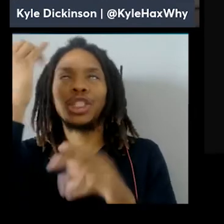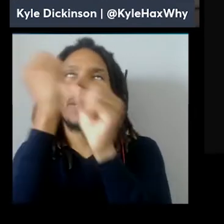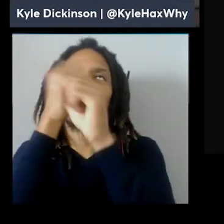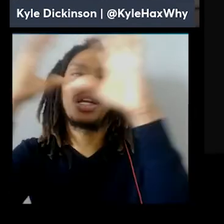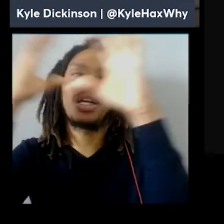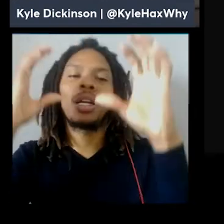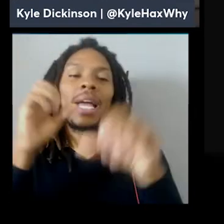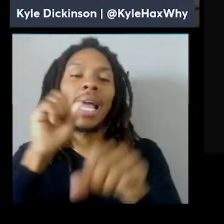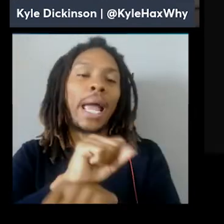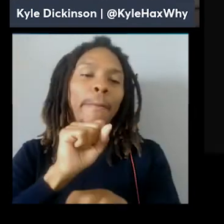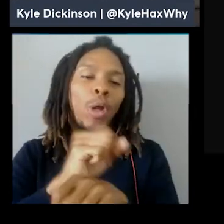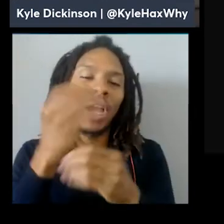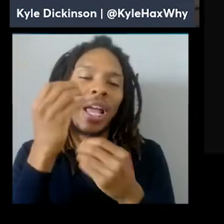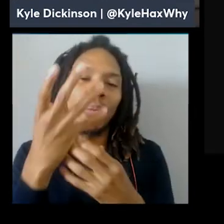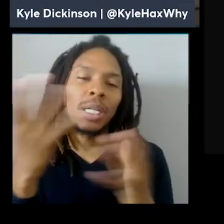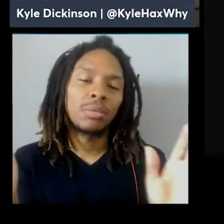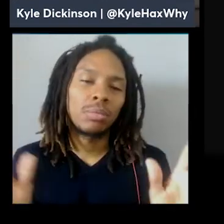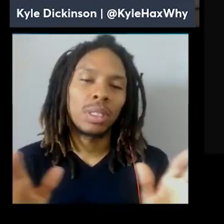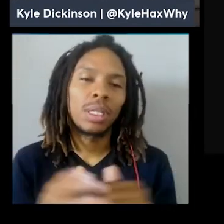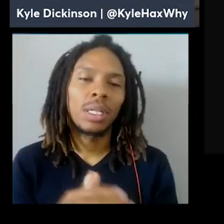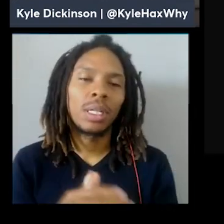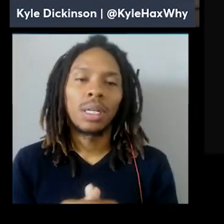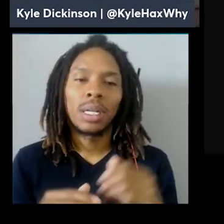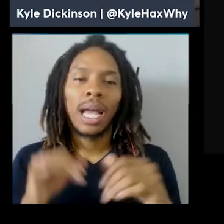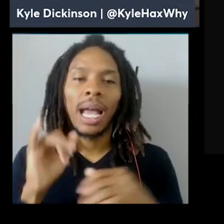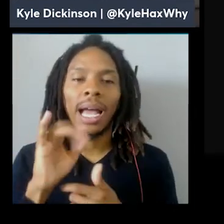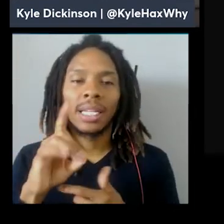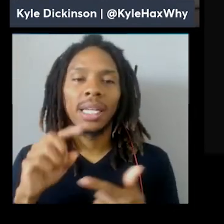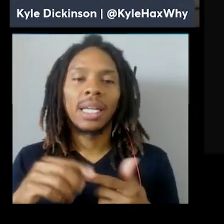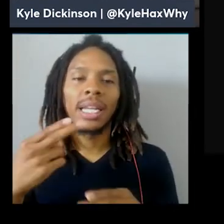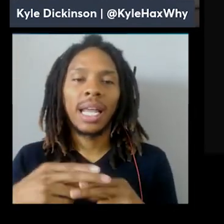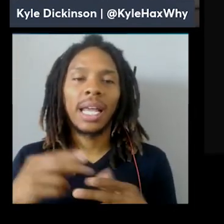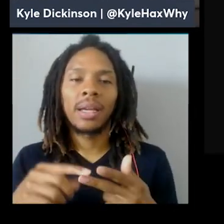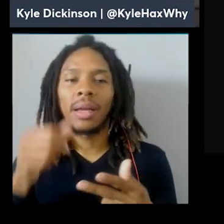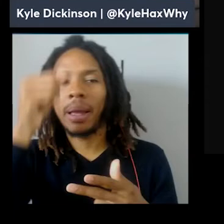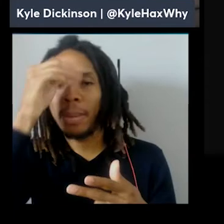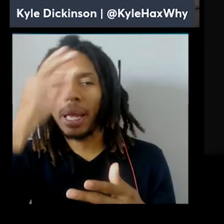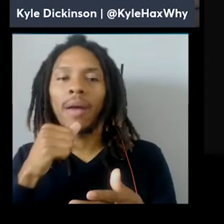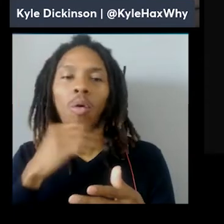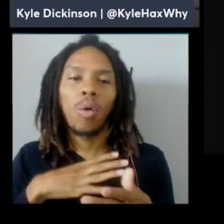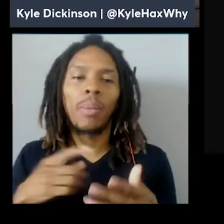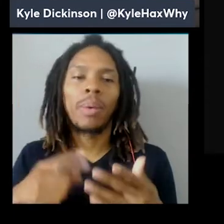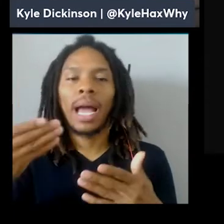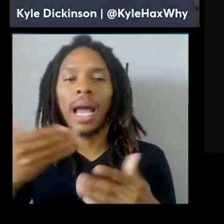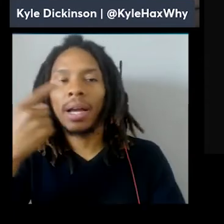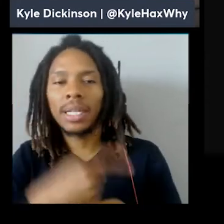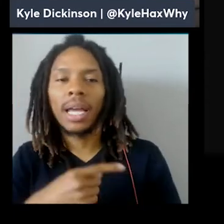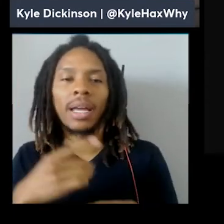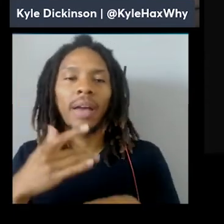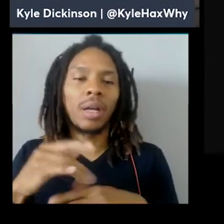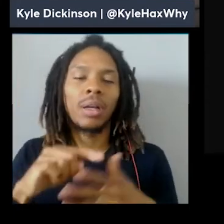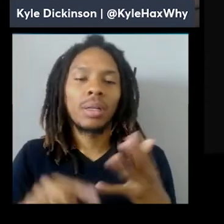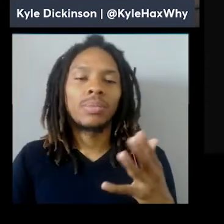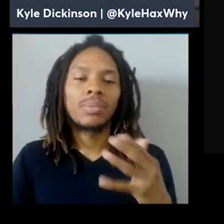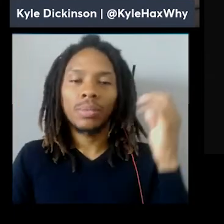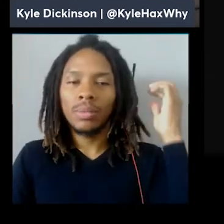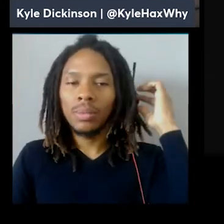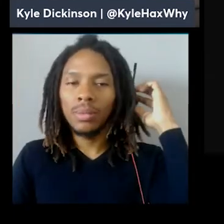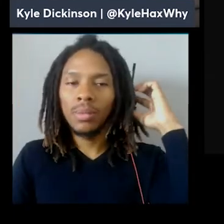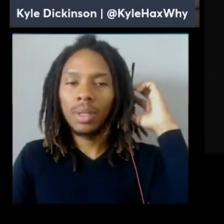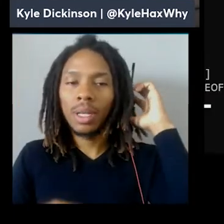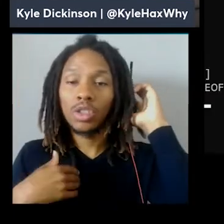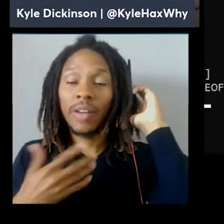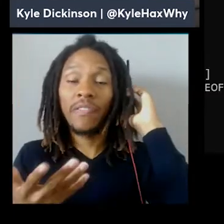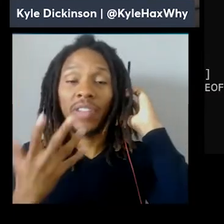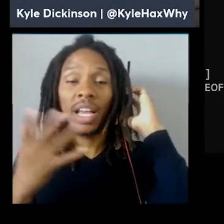employee information, essentially. So ID, name, gender, hire date, and billing, right? So we've got 5 employees here. So I'm going to take that and